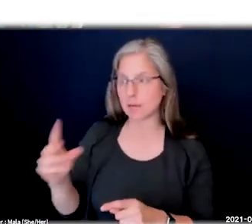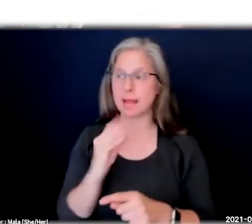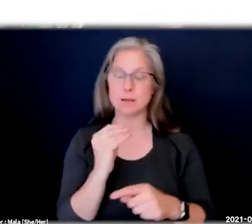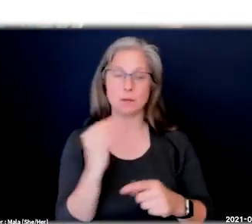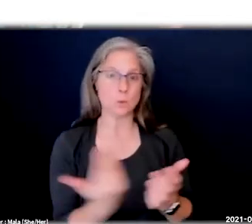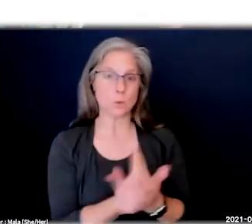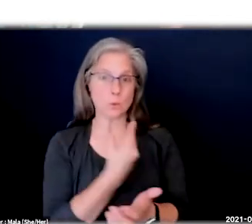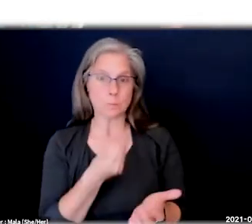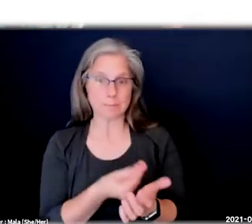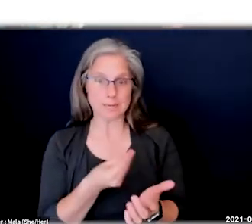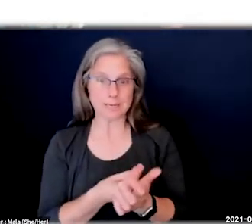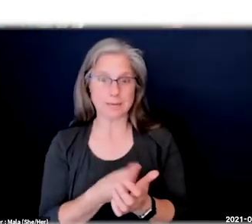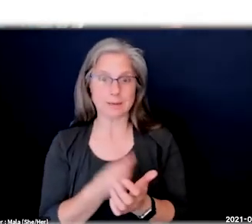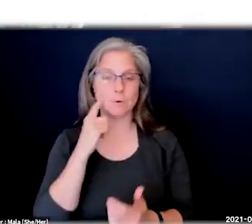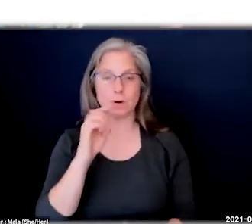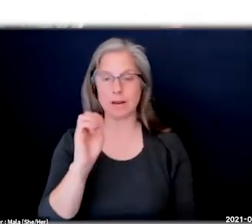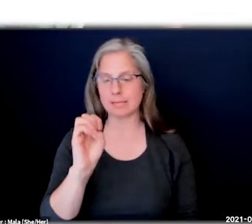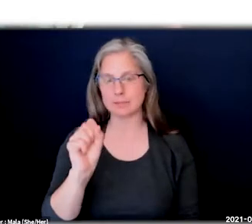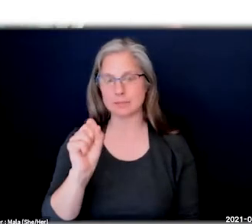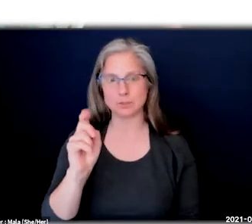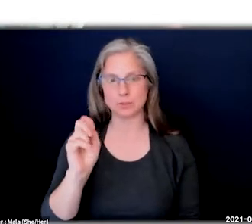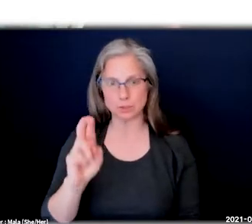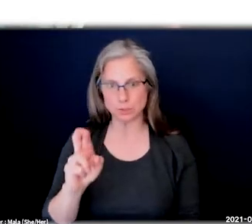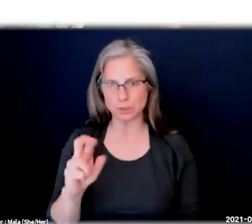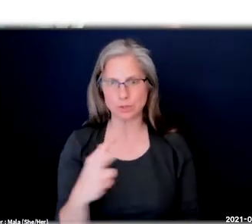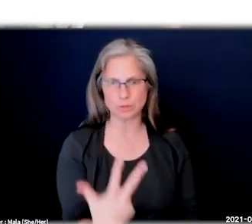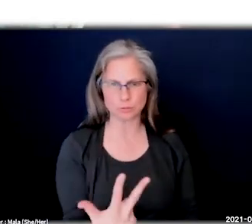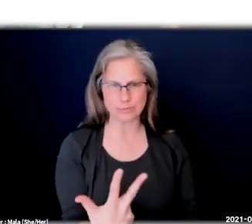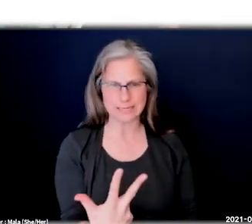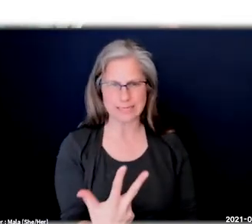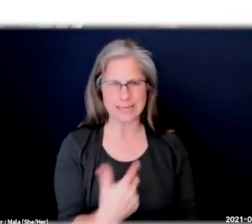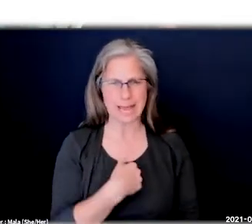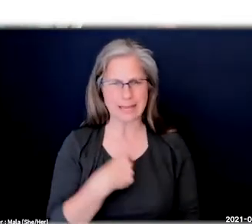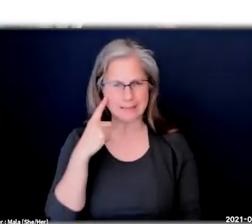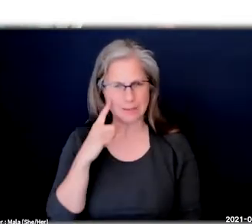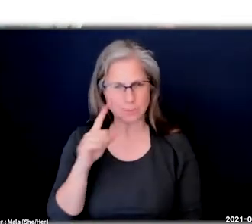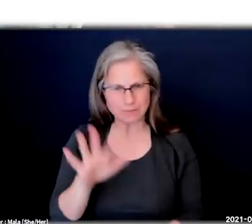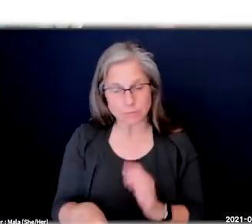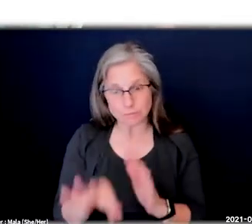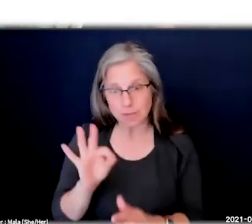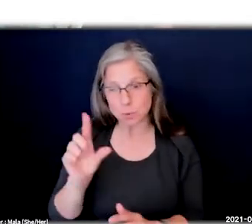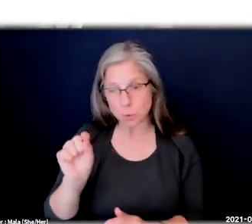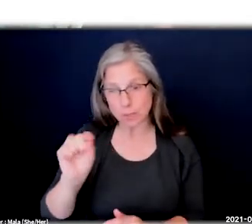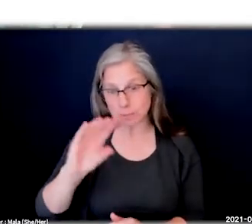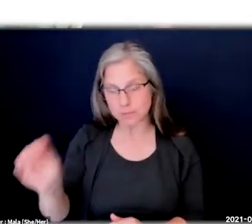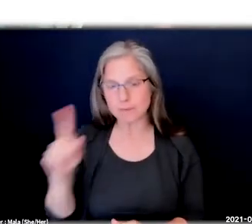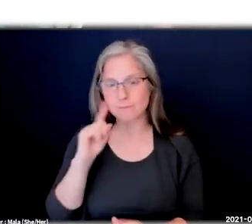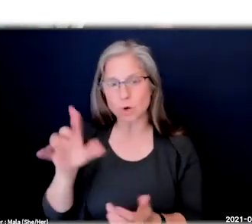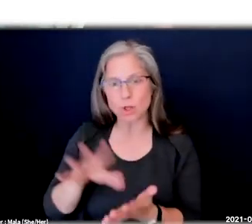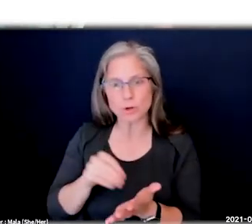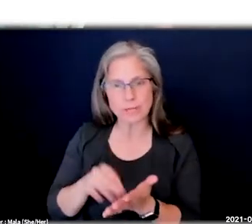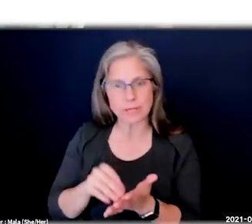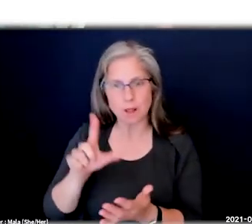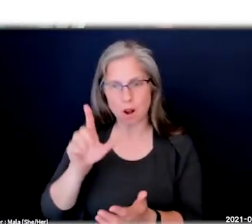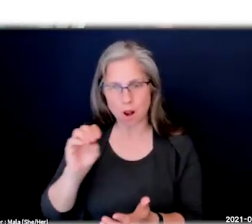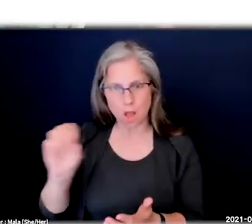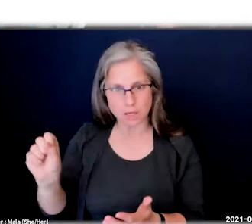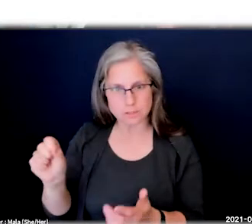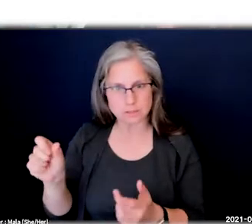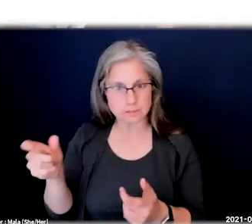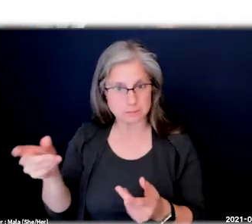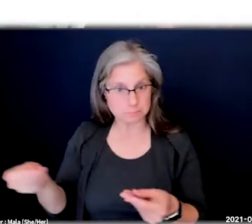ESSER 3, I believe we have to allocate about 20% for learning loss mitigation.